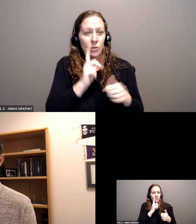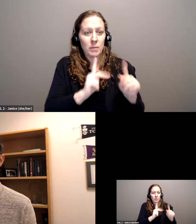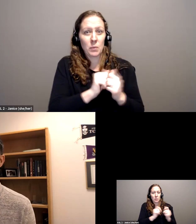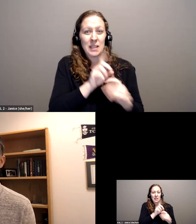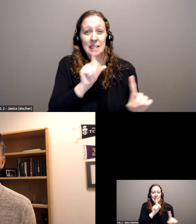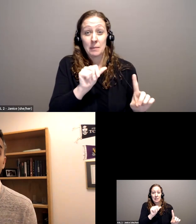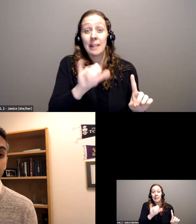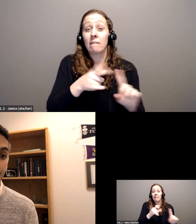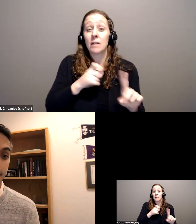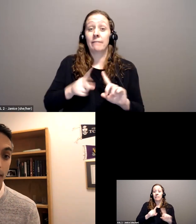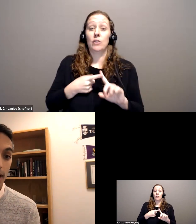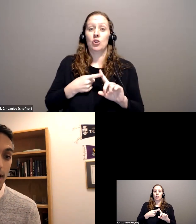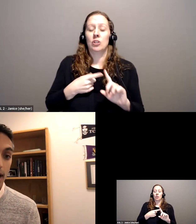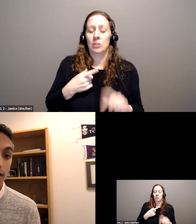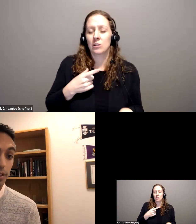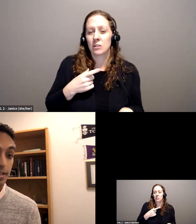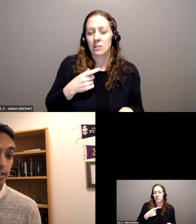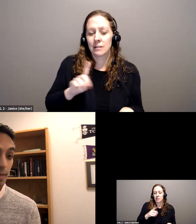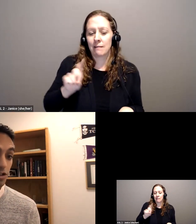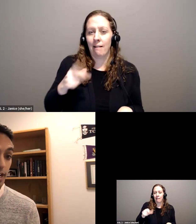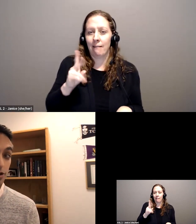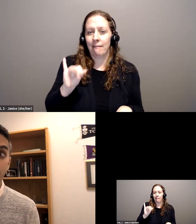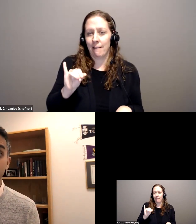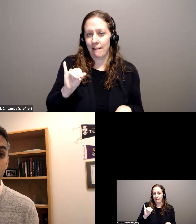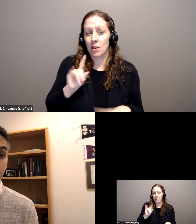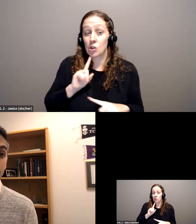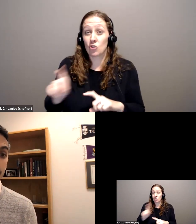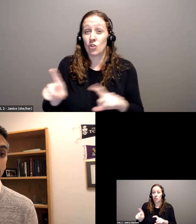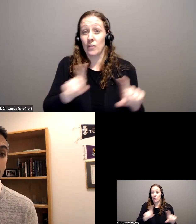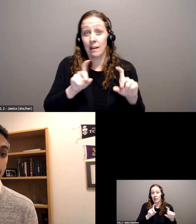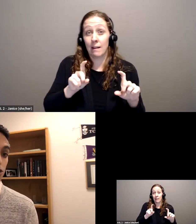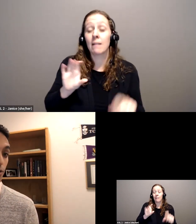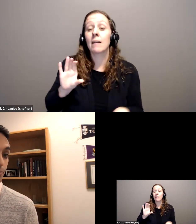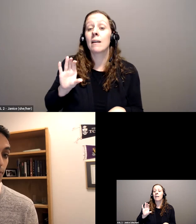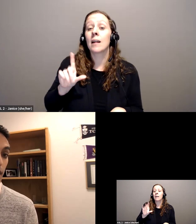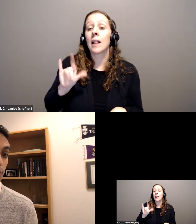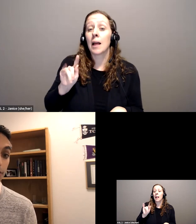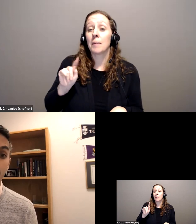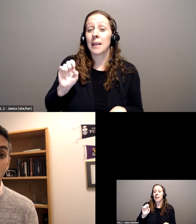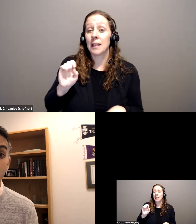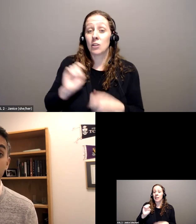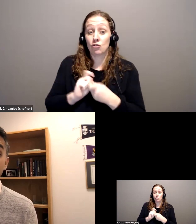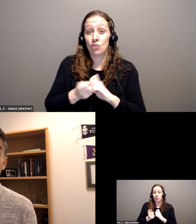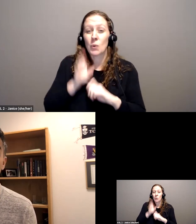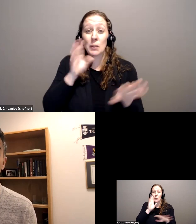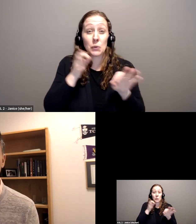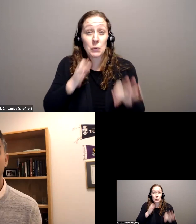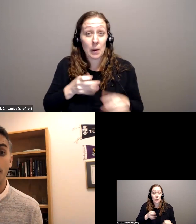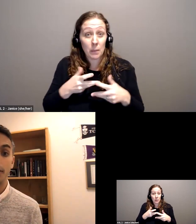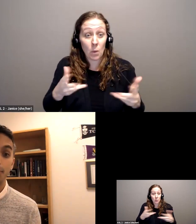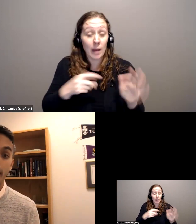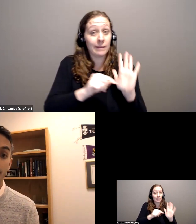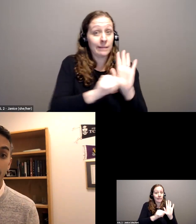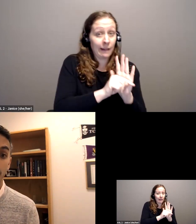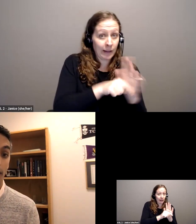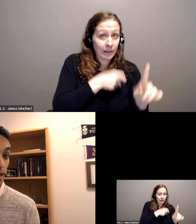of our Delphi survey. Related to climate change in this video that Kay will show, we'll describe the negative as well as the